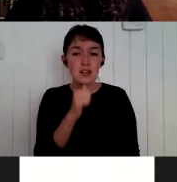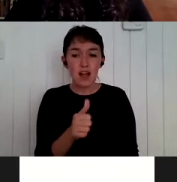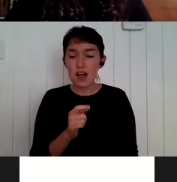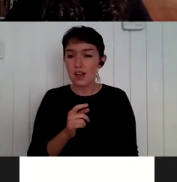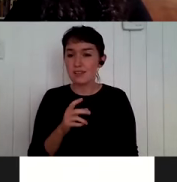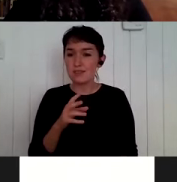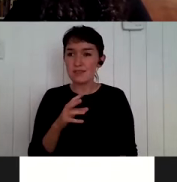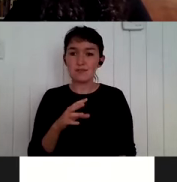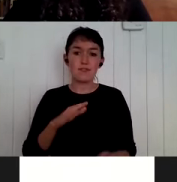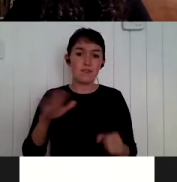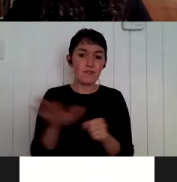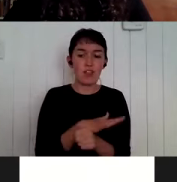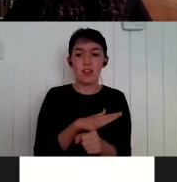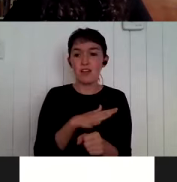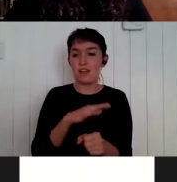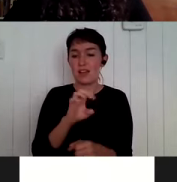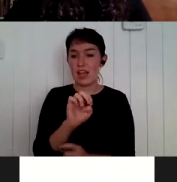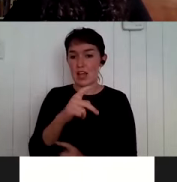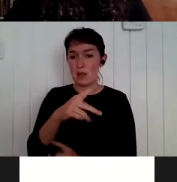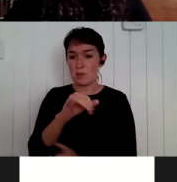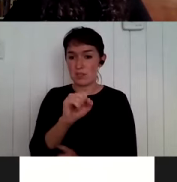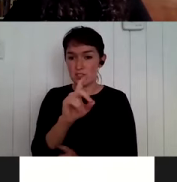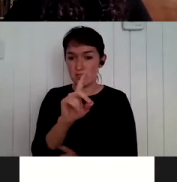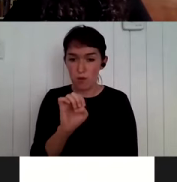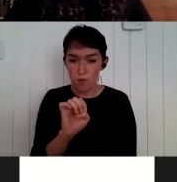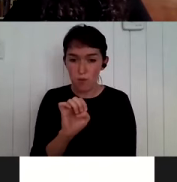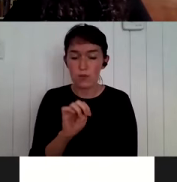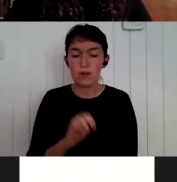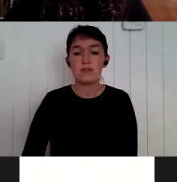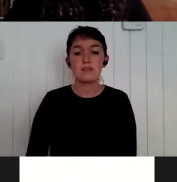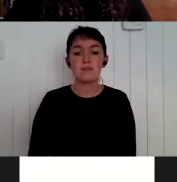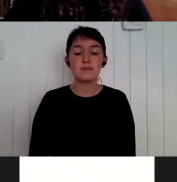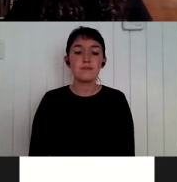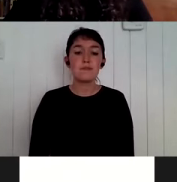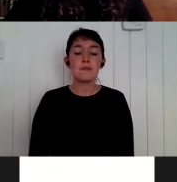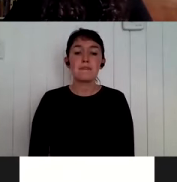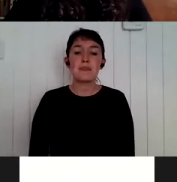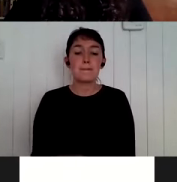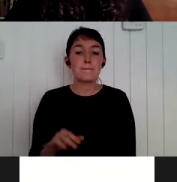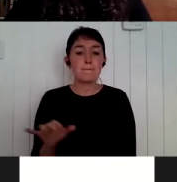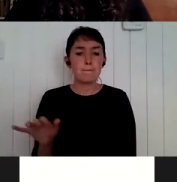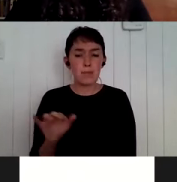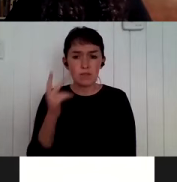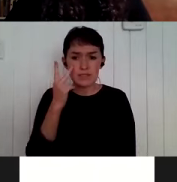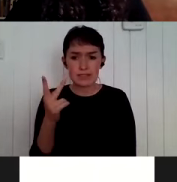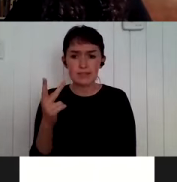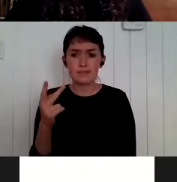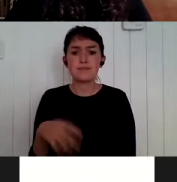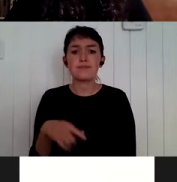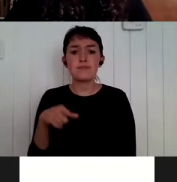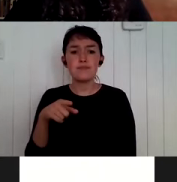episode. And then you also have individuals, and this is really spread across the population, of